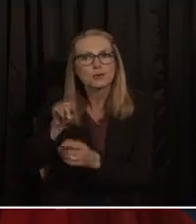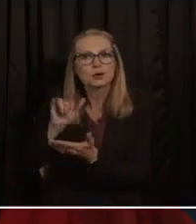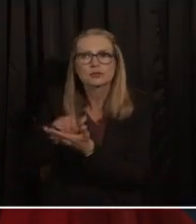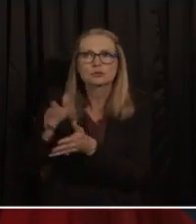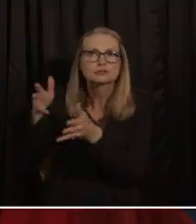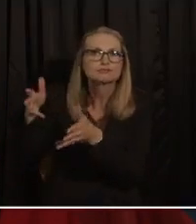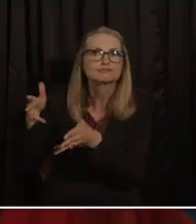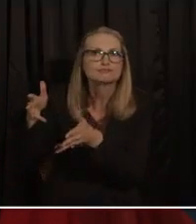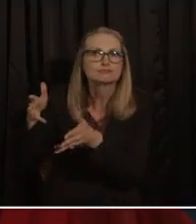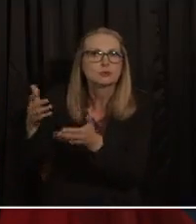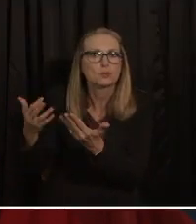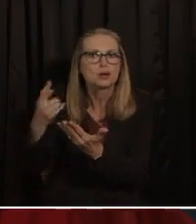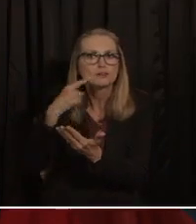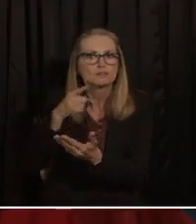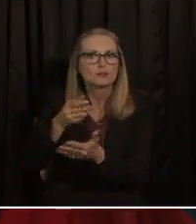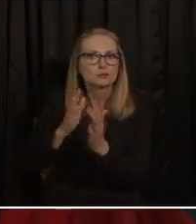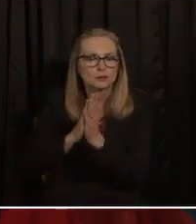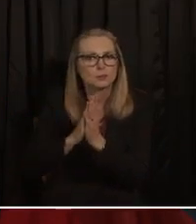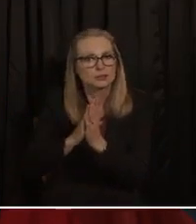used.